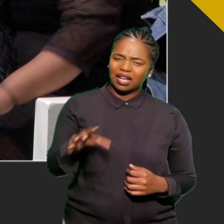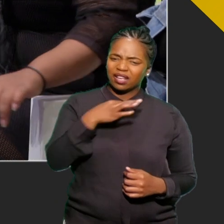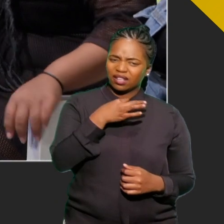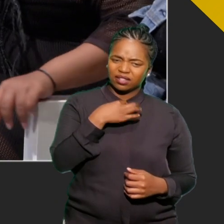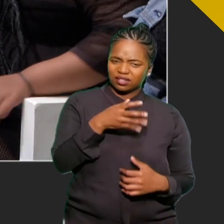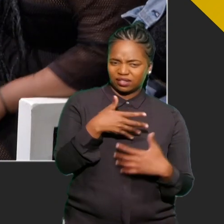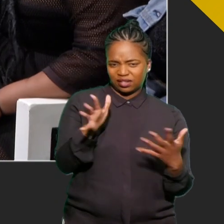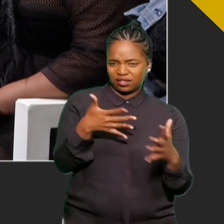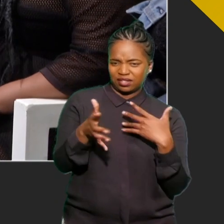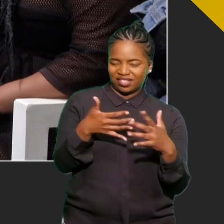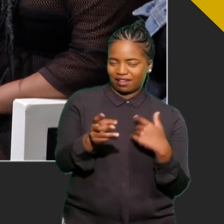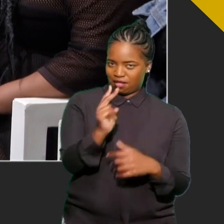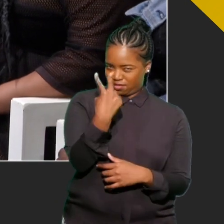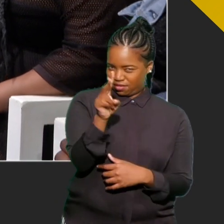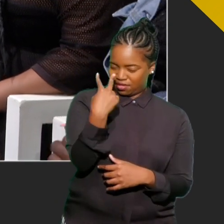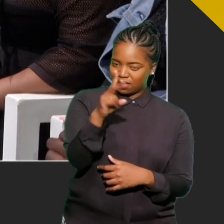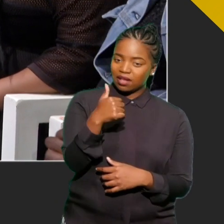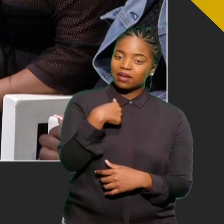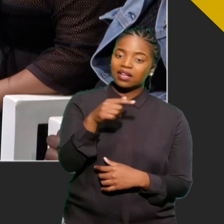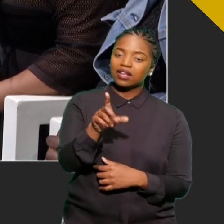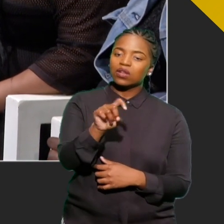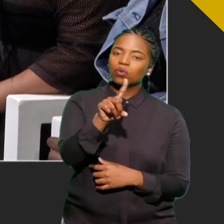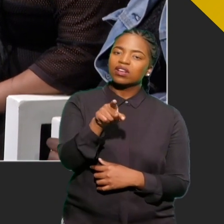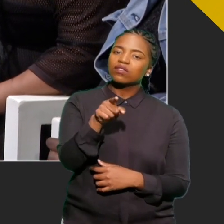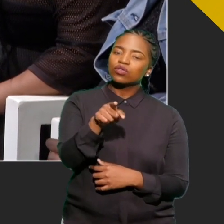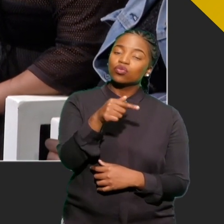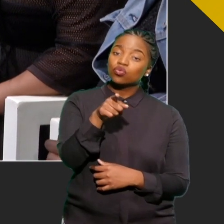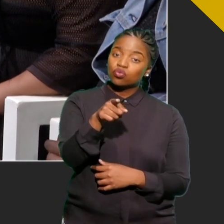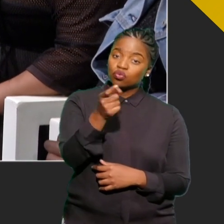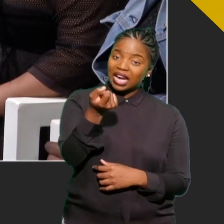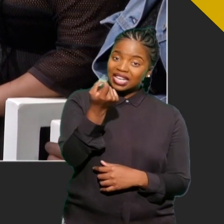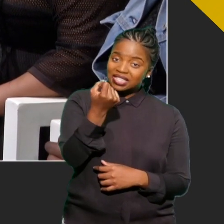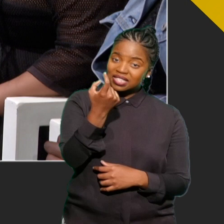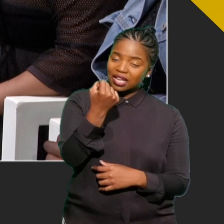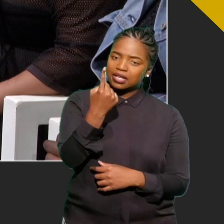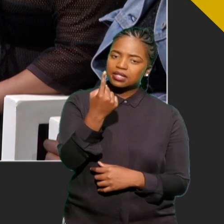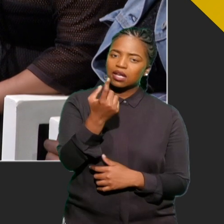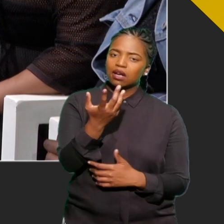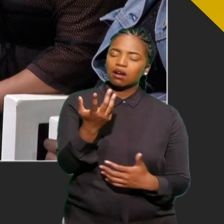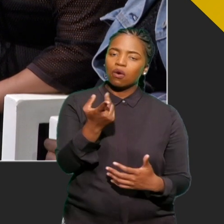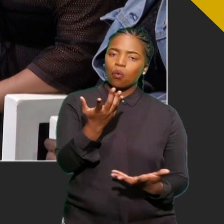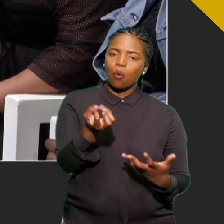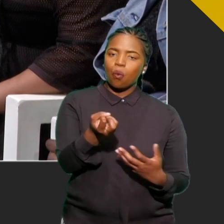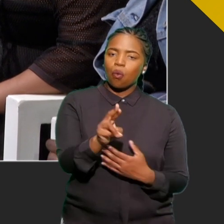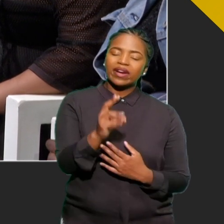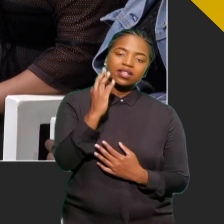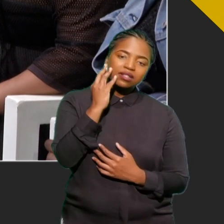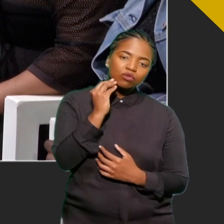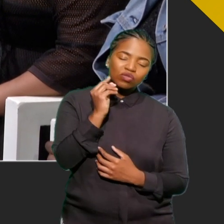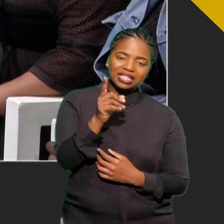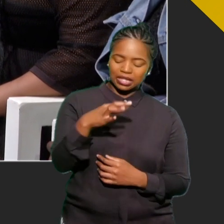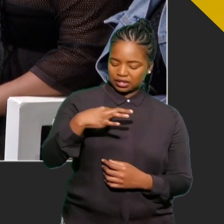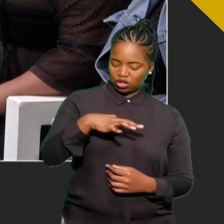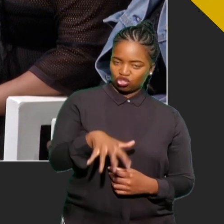know Agnan King, you know. So the question is for you, do you understand or have you experienced this